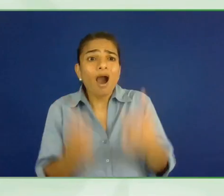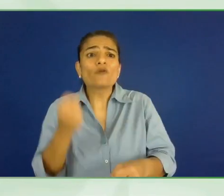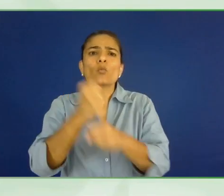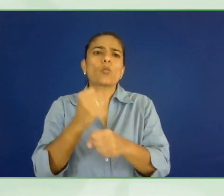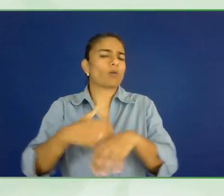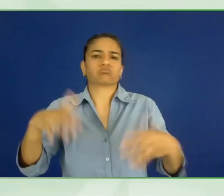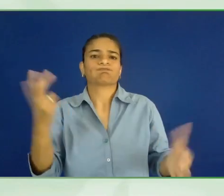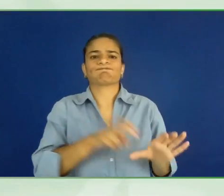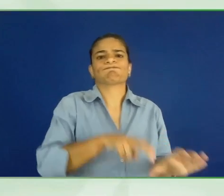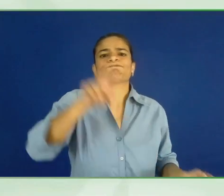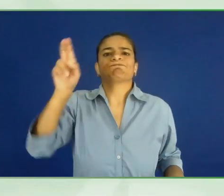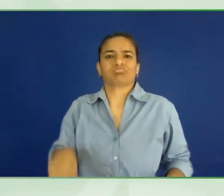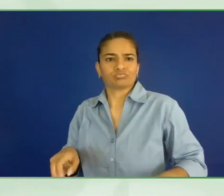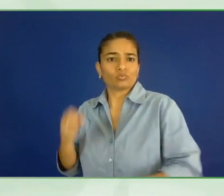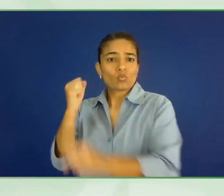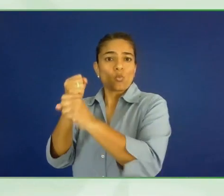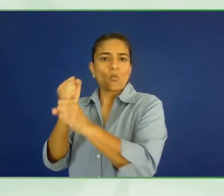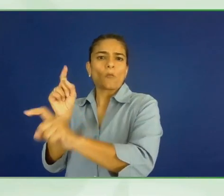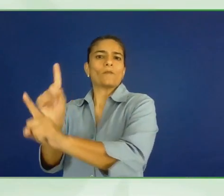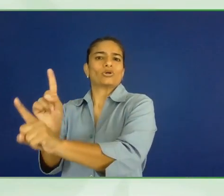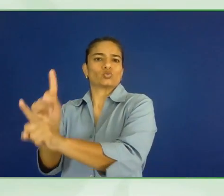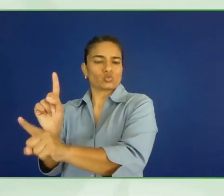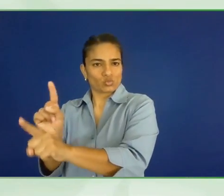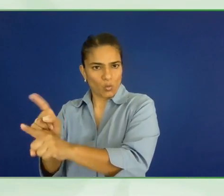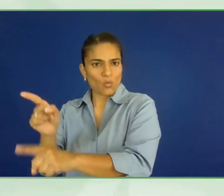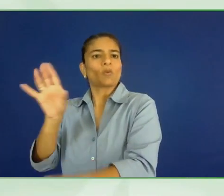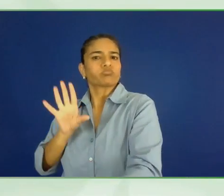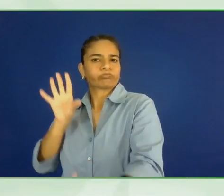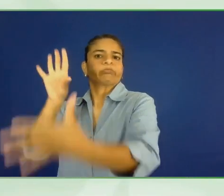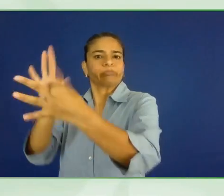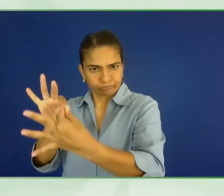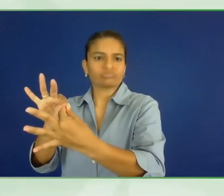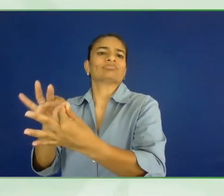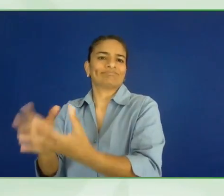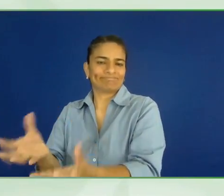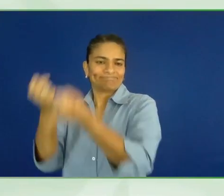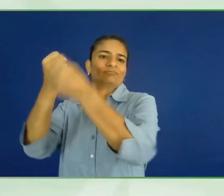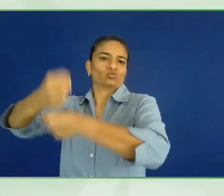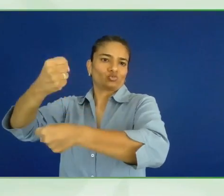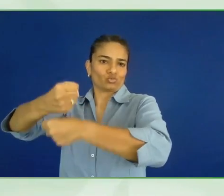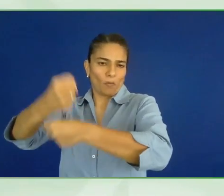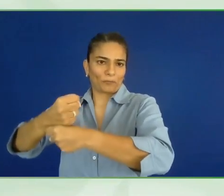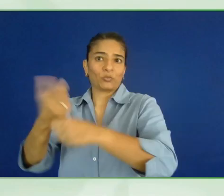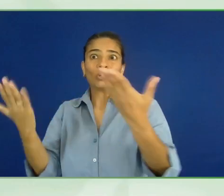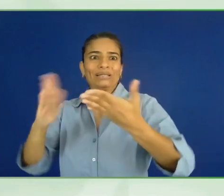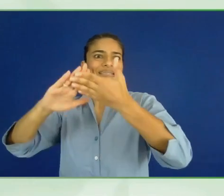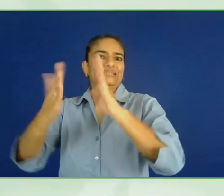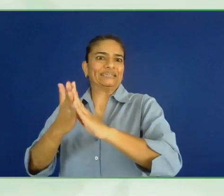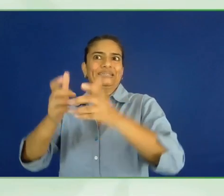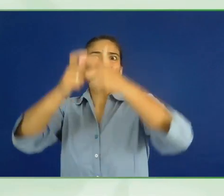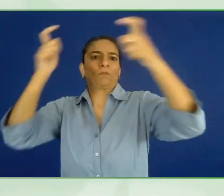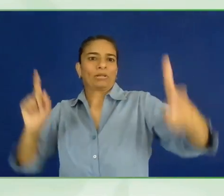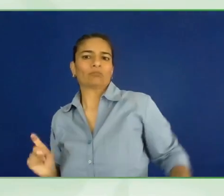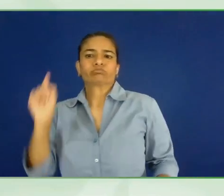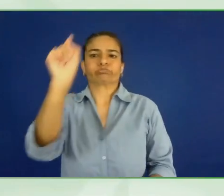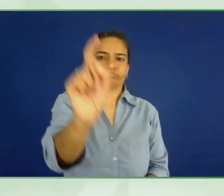job in a larger city. And then with building that confidence and capacity, later he